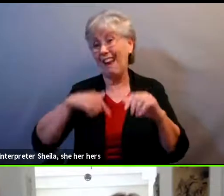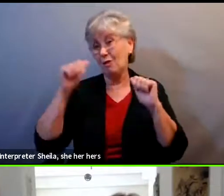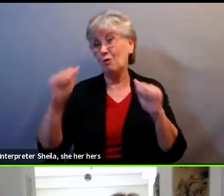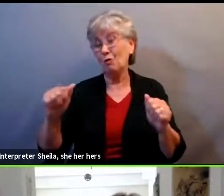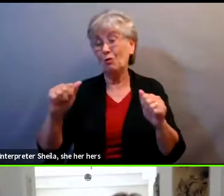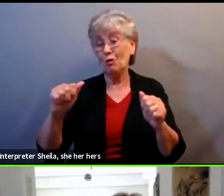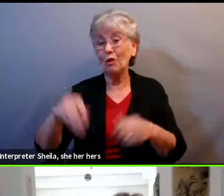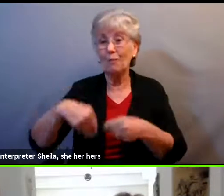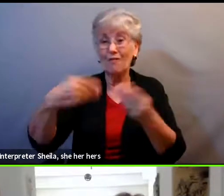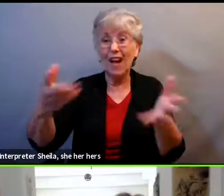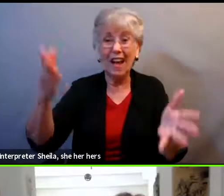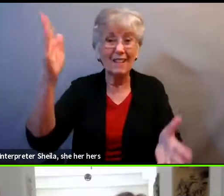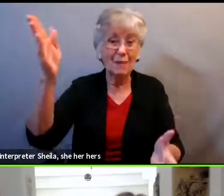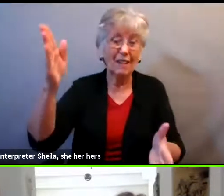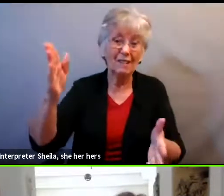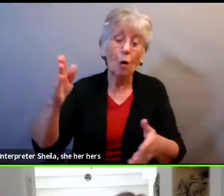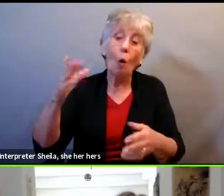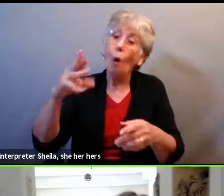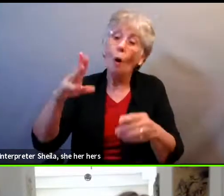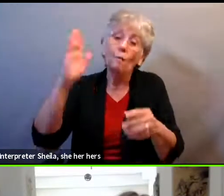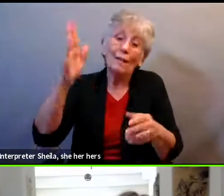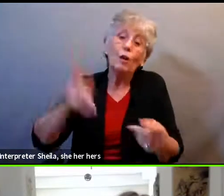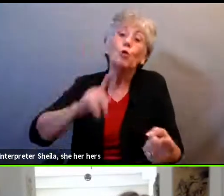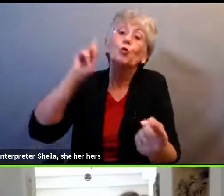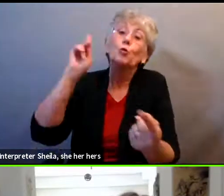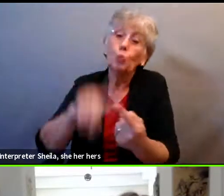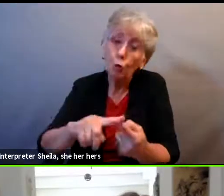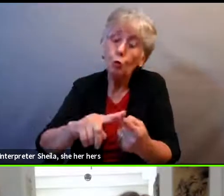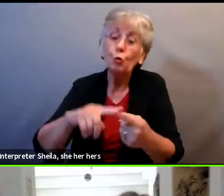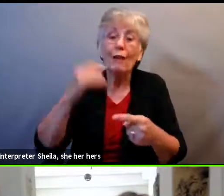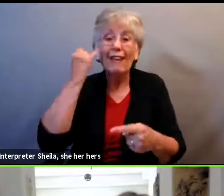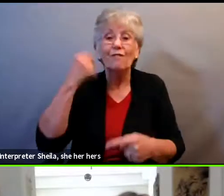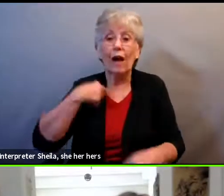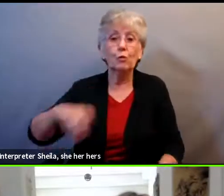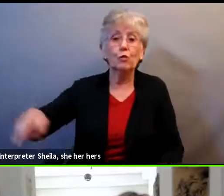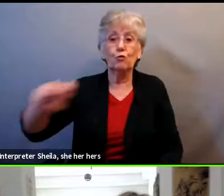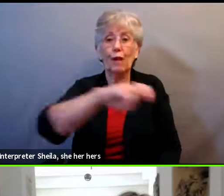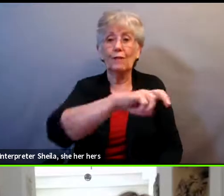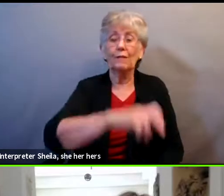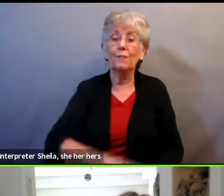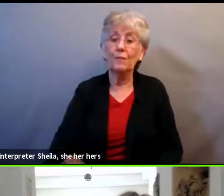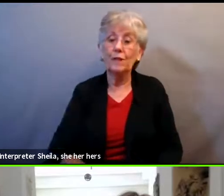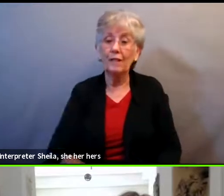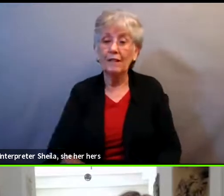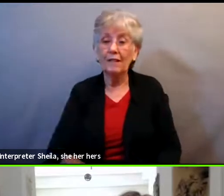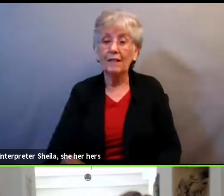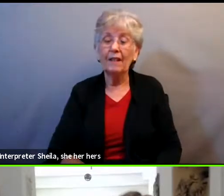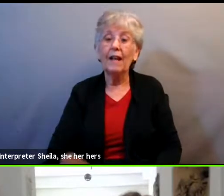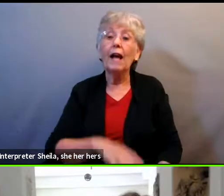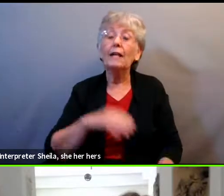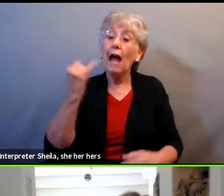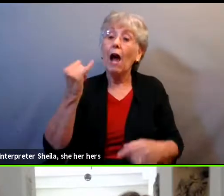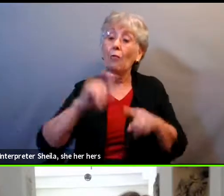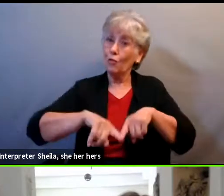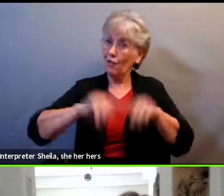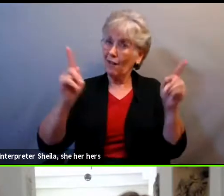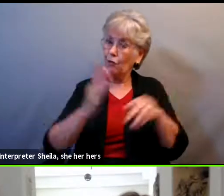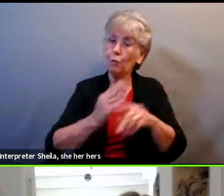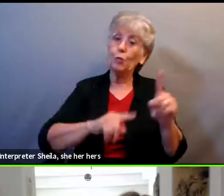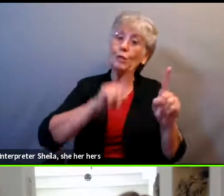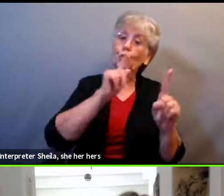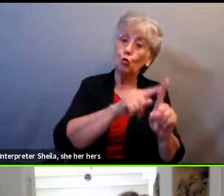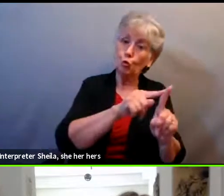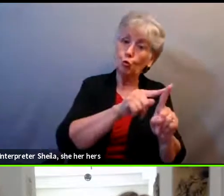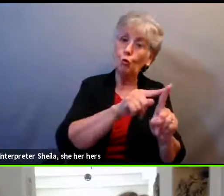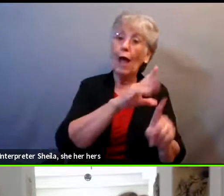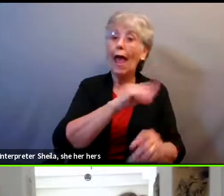or to actually, than if I was traveling. And for me, you know, the distinction between to and with, I